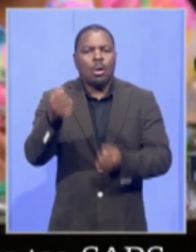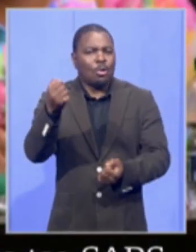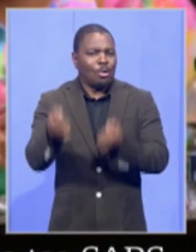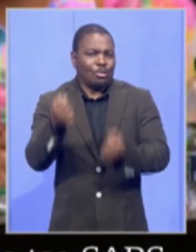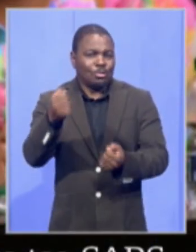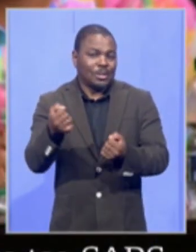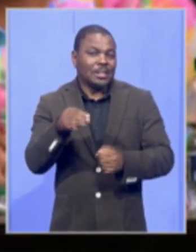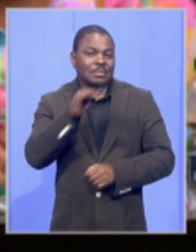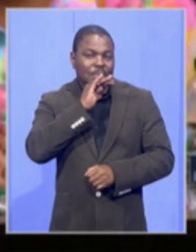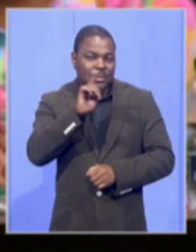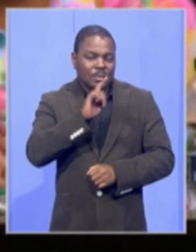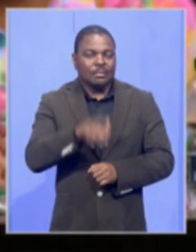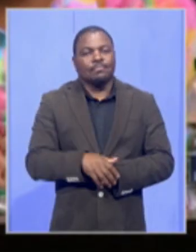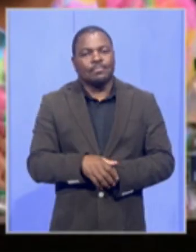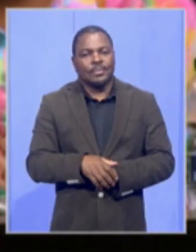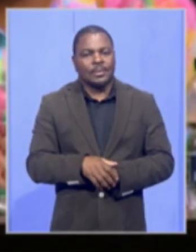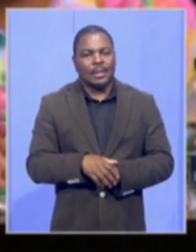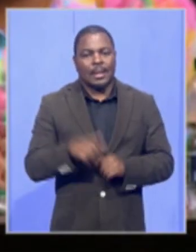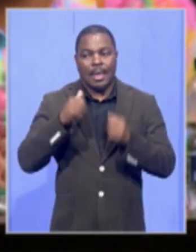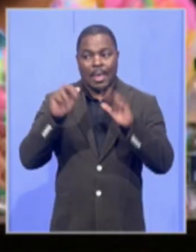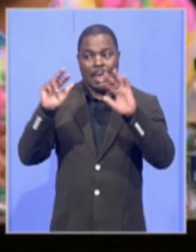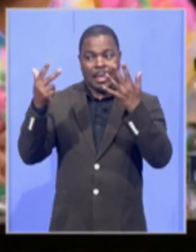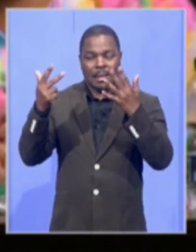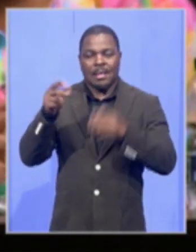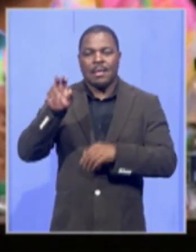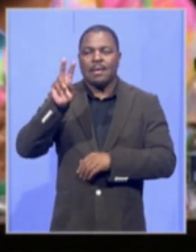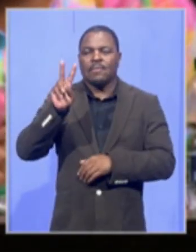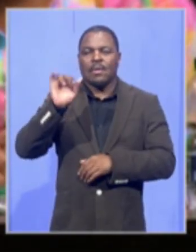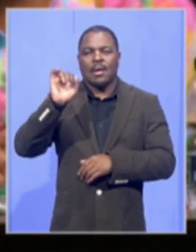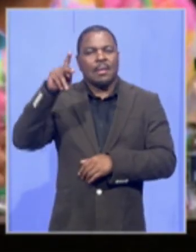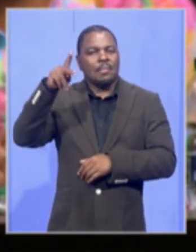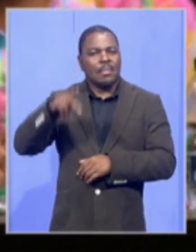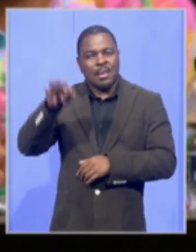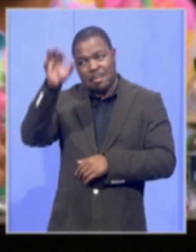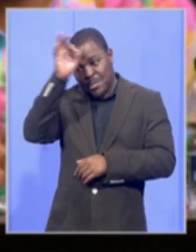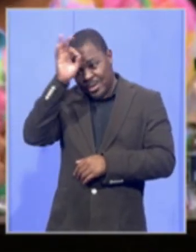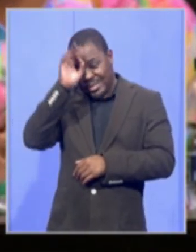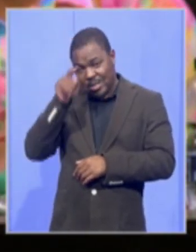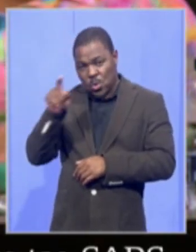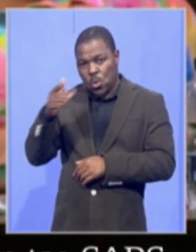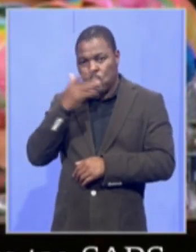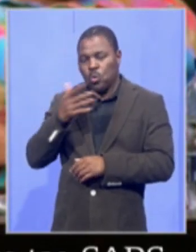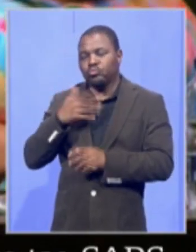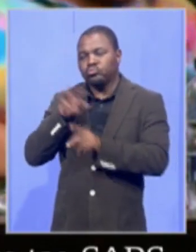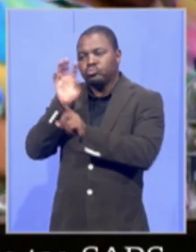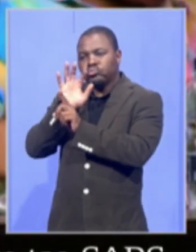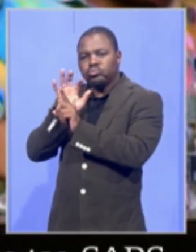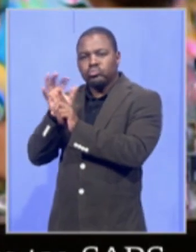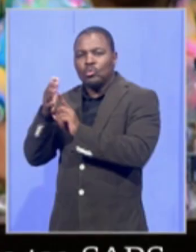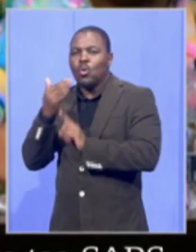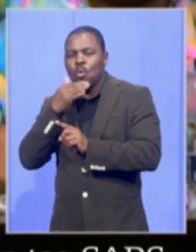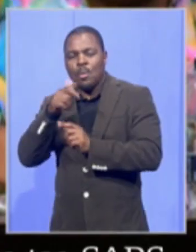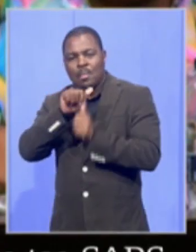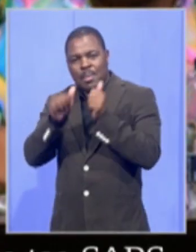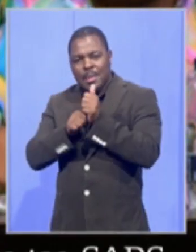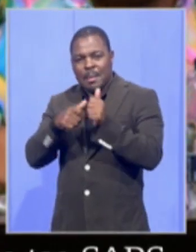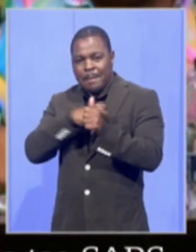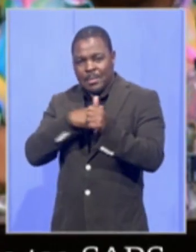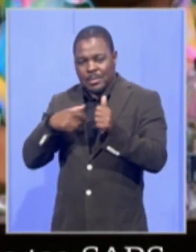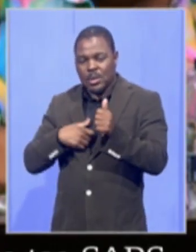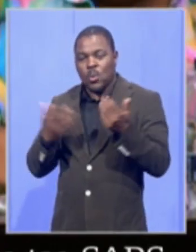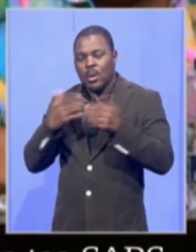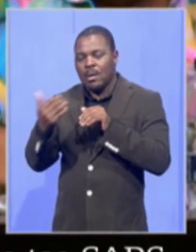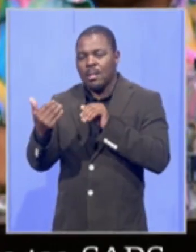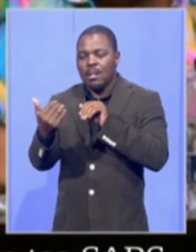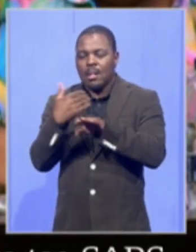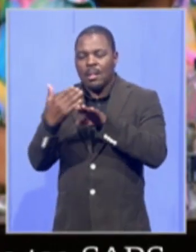of consequence management against the 8 VIP officers that belong to the protection detail of the Deputy President, Paul Mashatile, on the